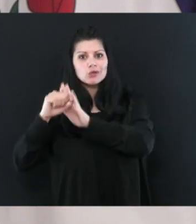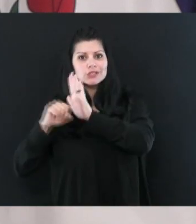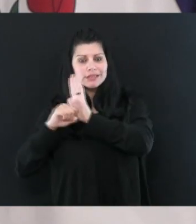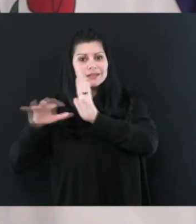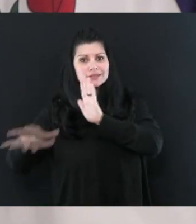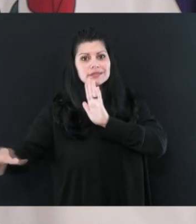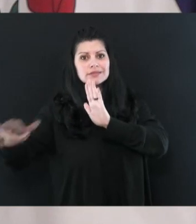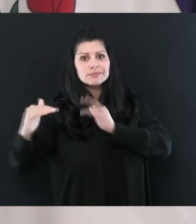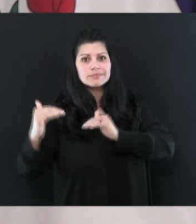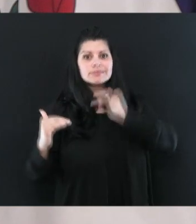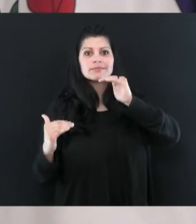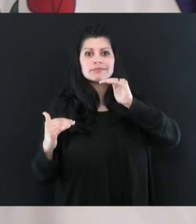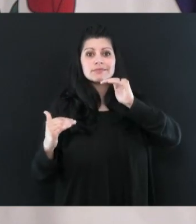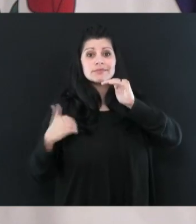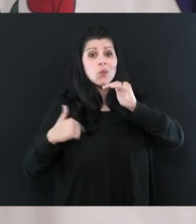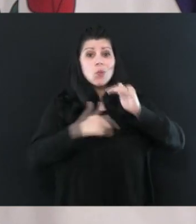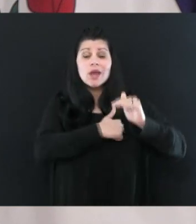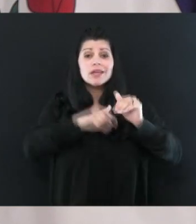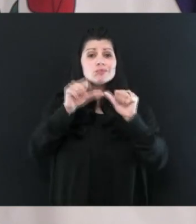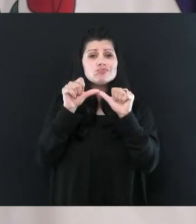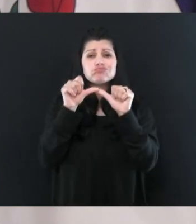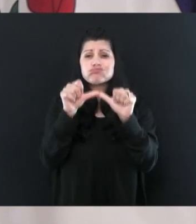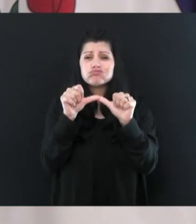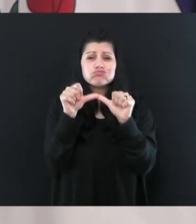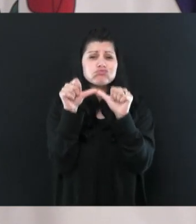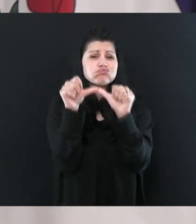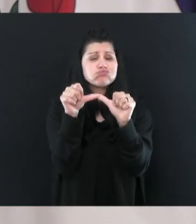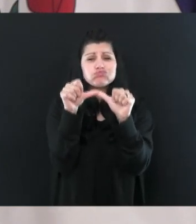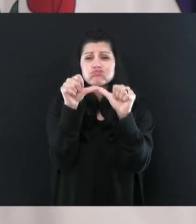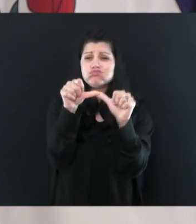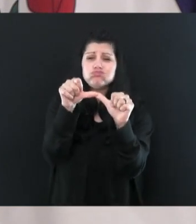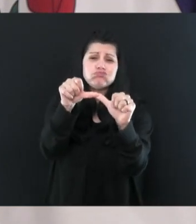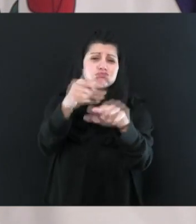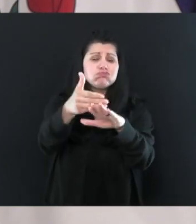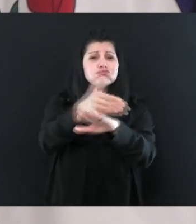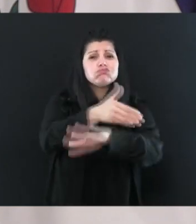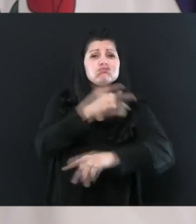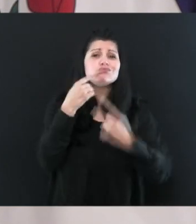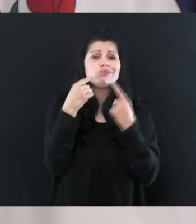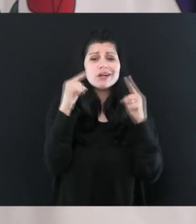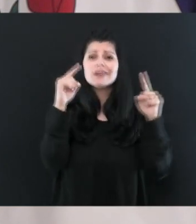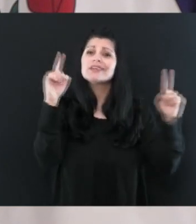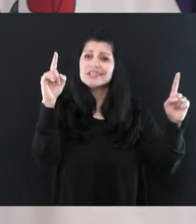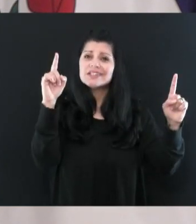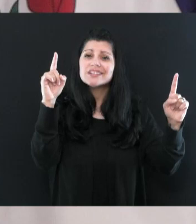on, just keeping on. So West Virginia, you're